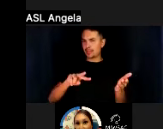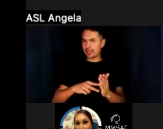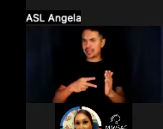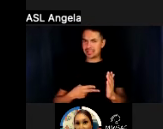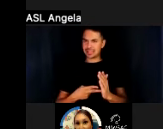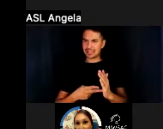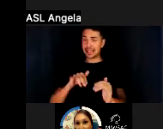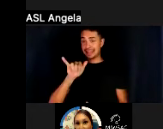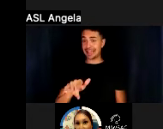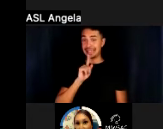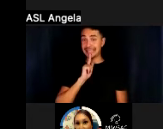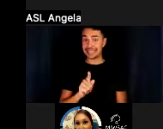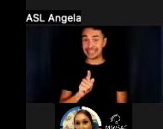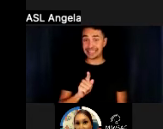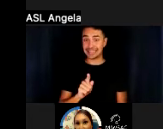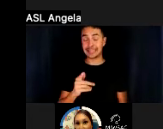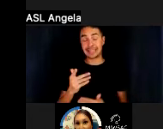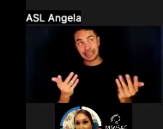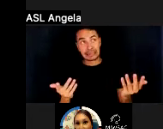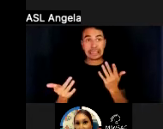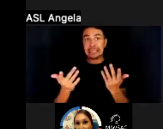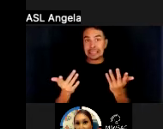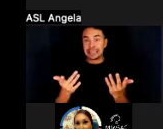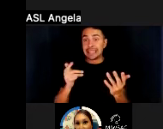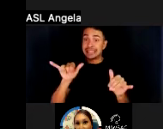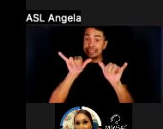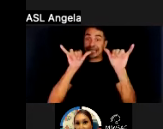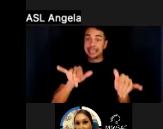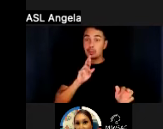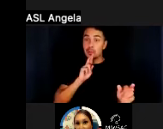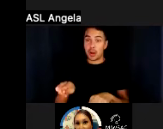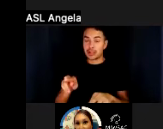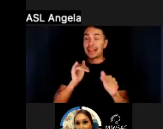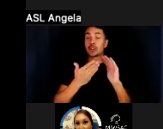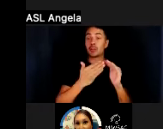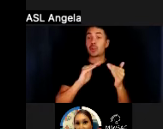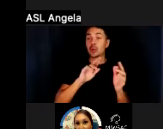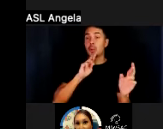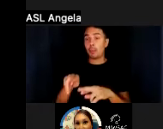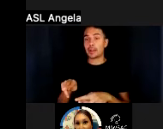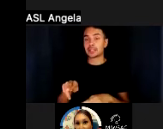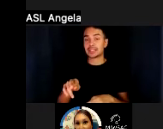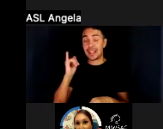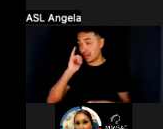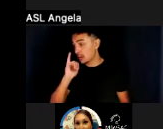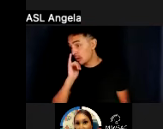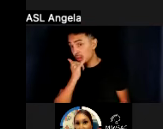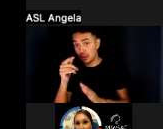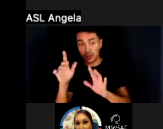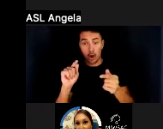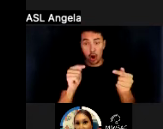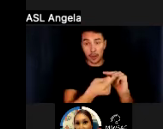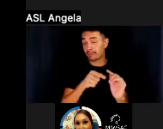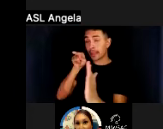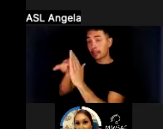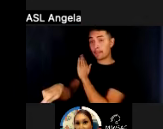that is, for lack of a better word, a systems response, a community response. And so how do